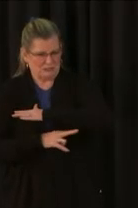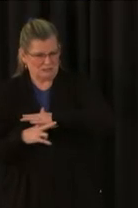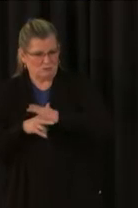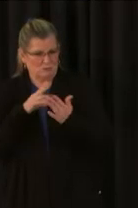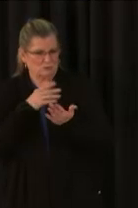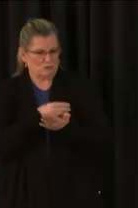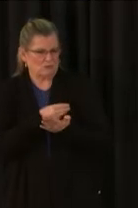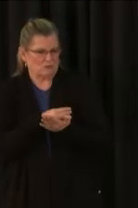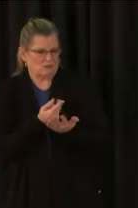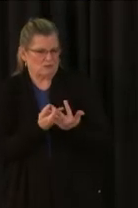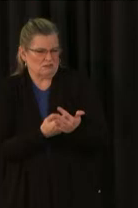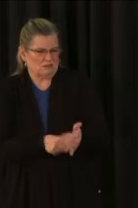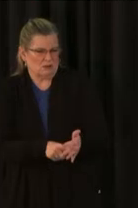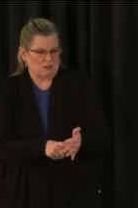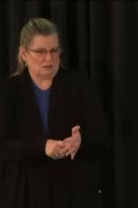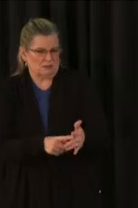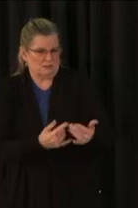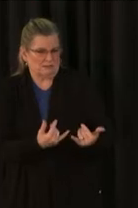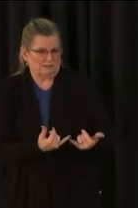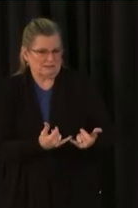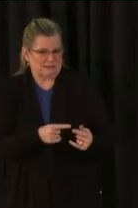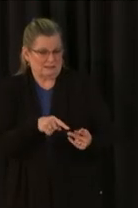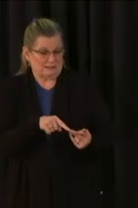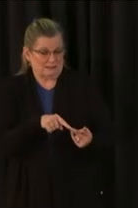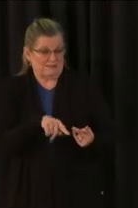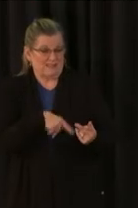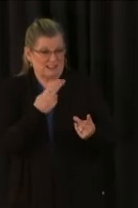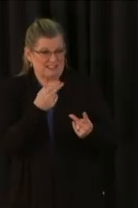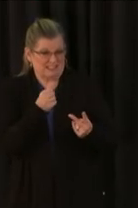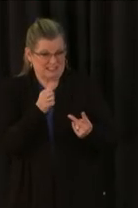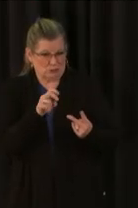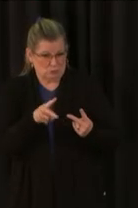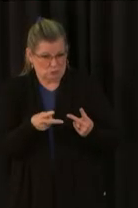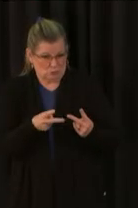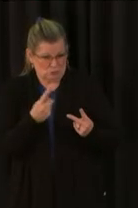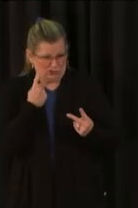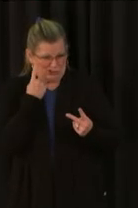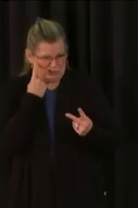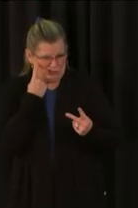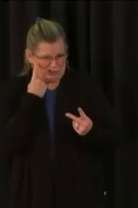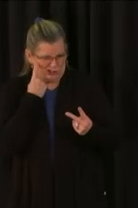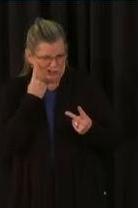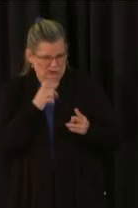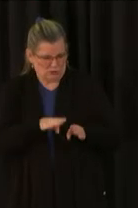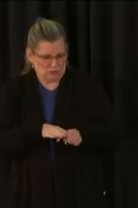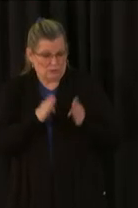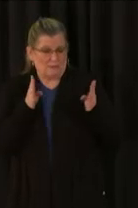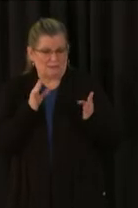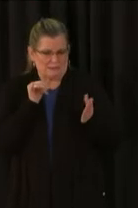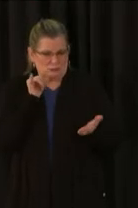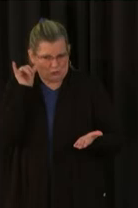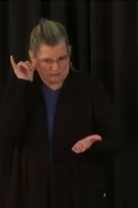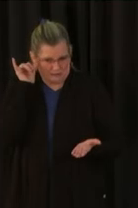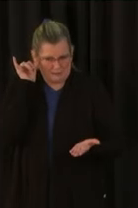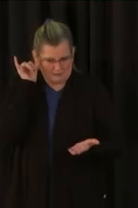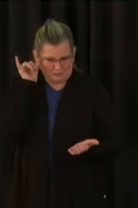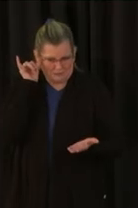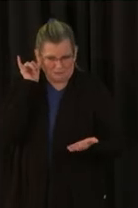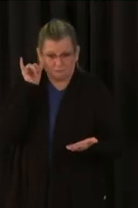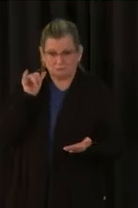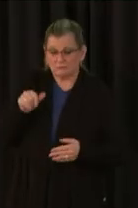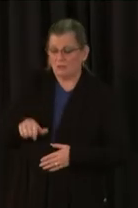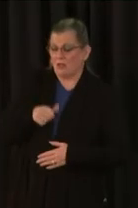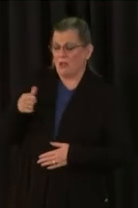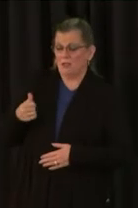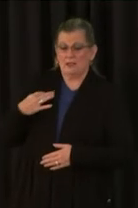now now the E2 Bridge Fund just opened yesterday. The other application